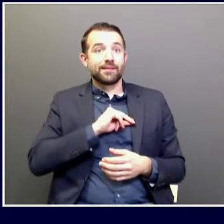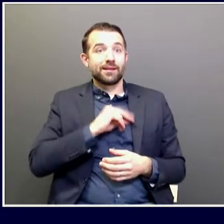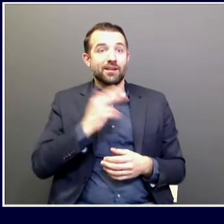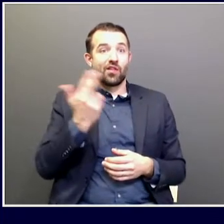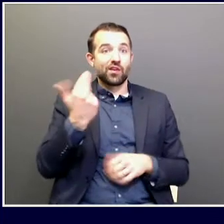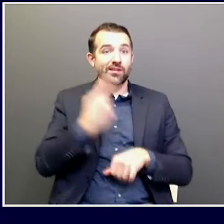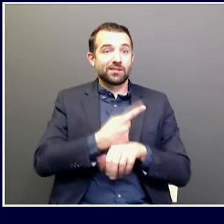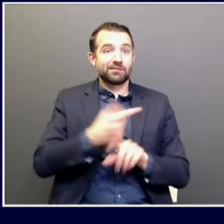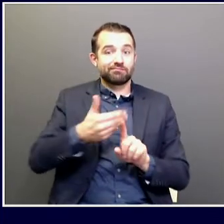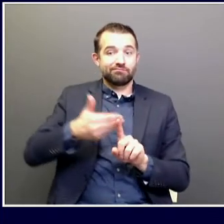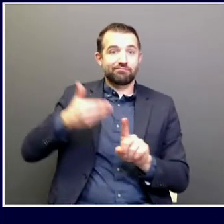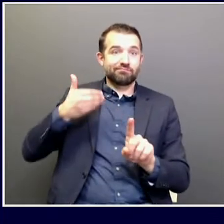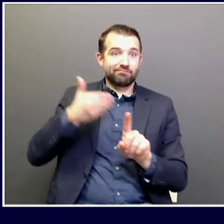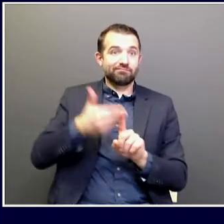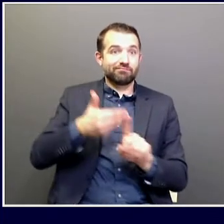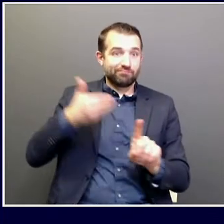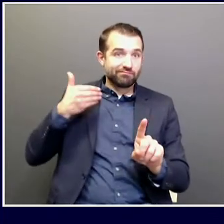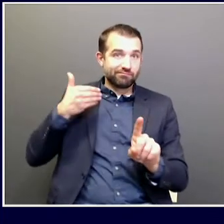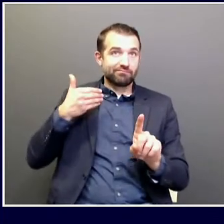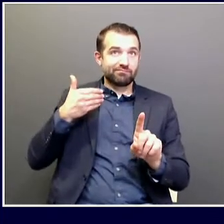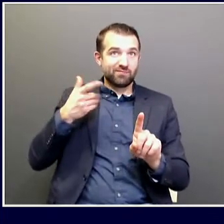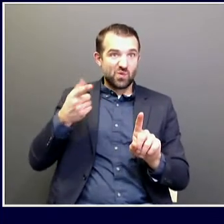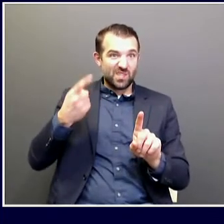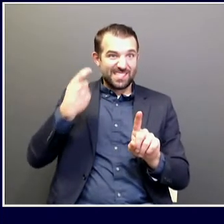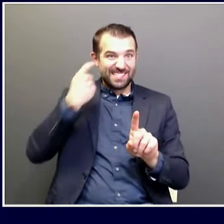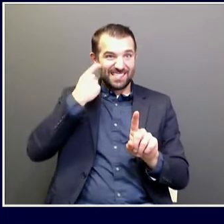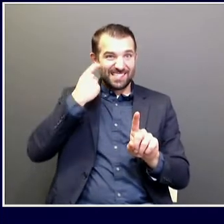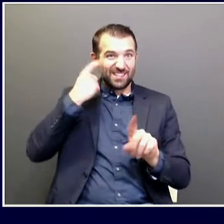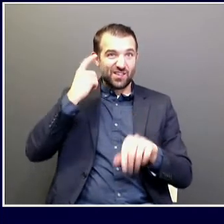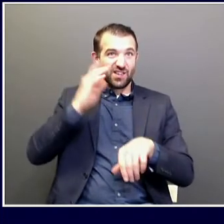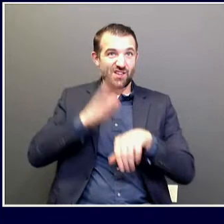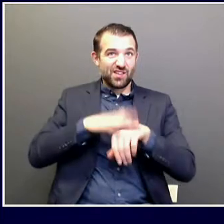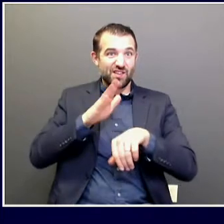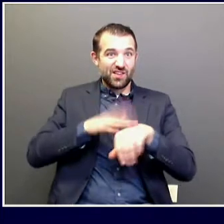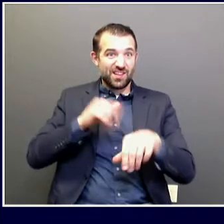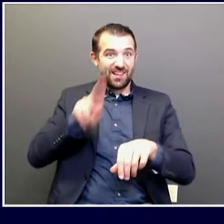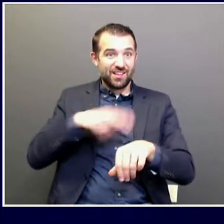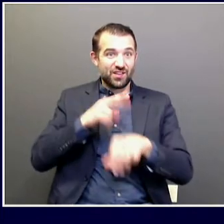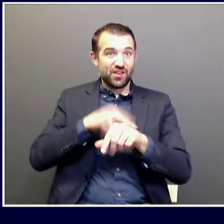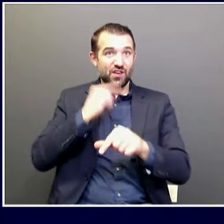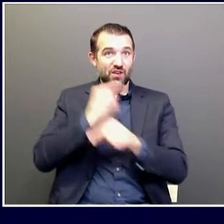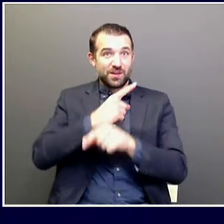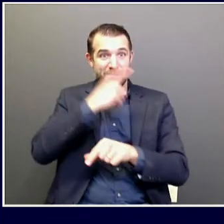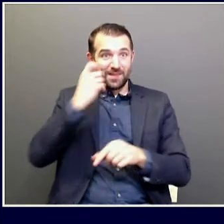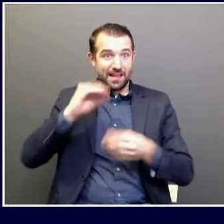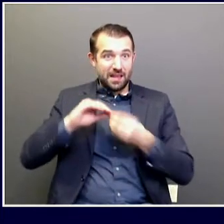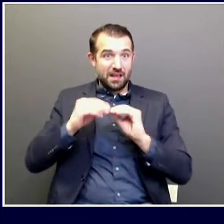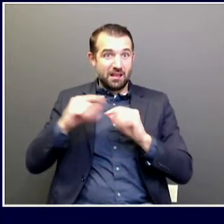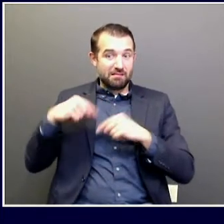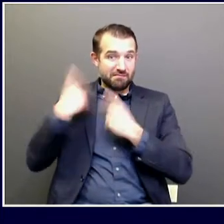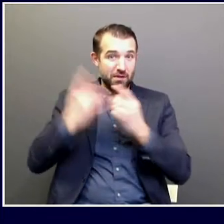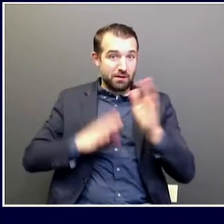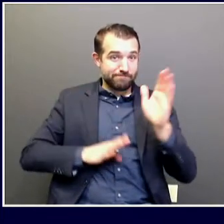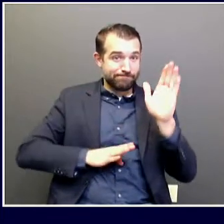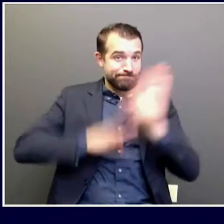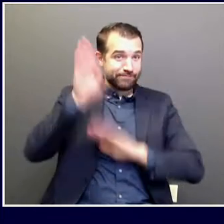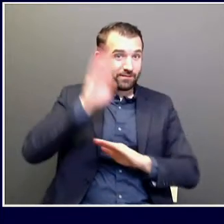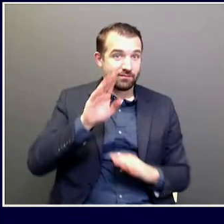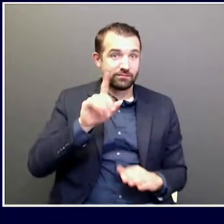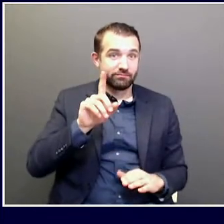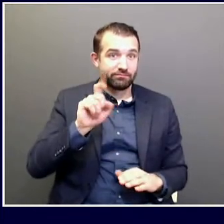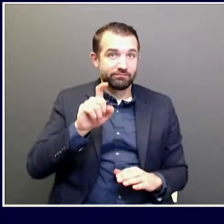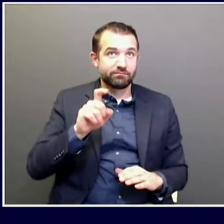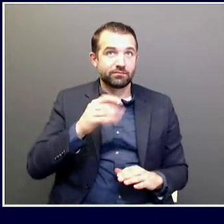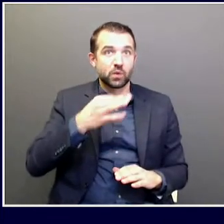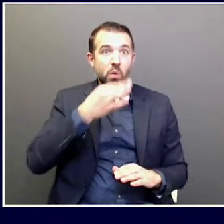is the anticipation for, I guess, the landscape for the state with another big holiday looming and the National Guard, I